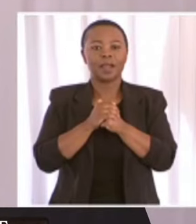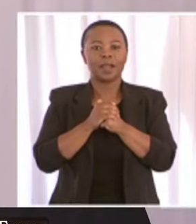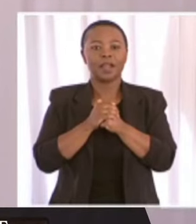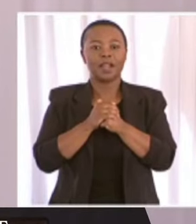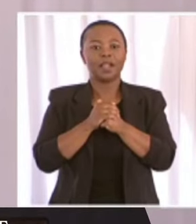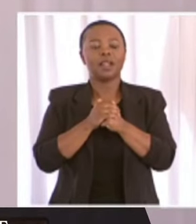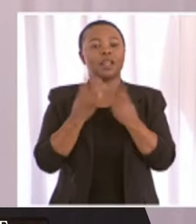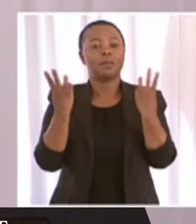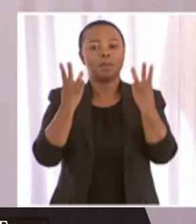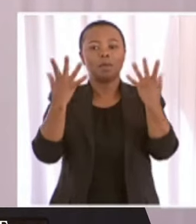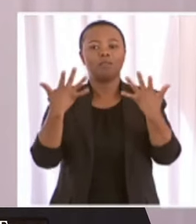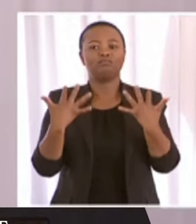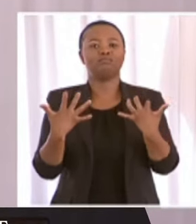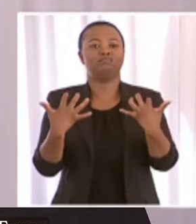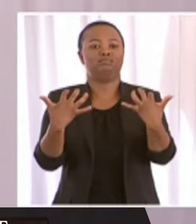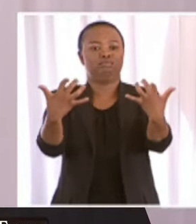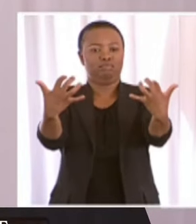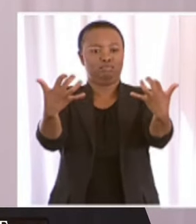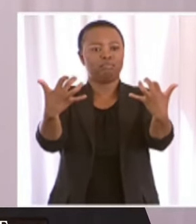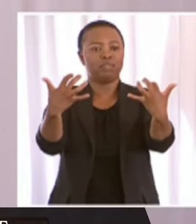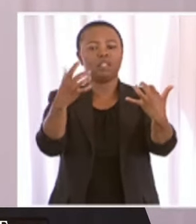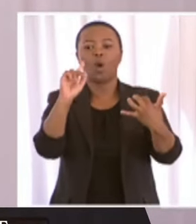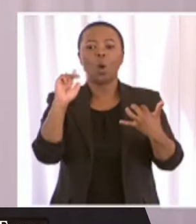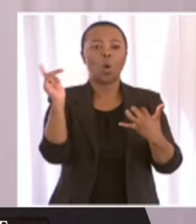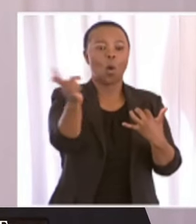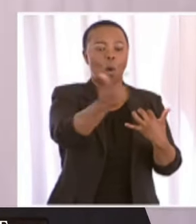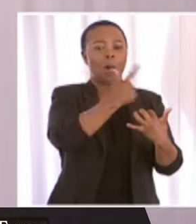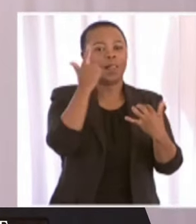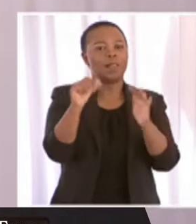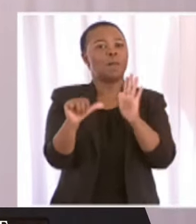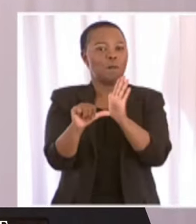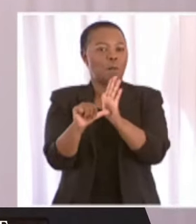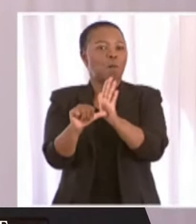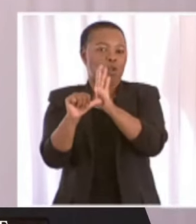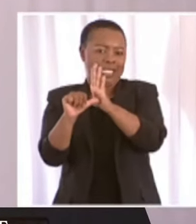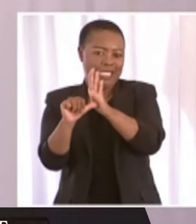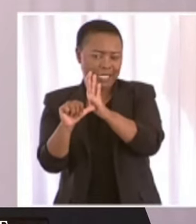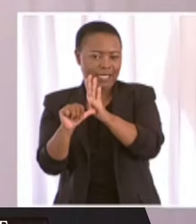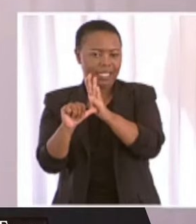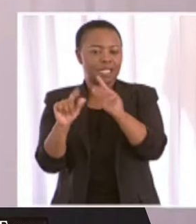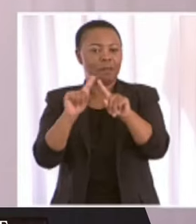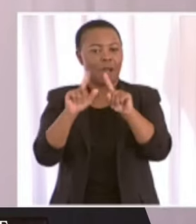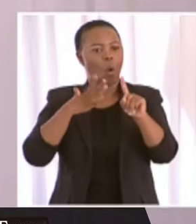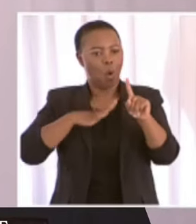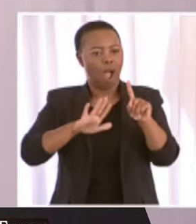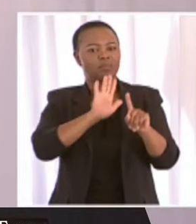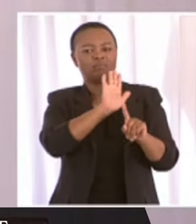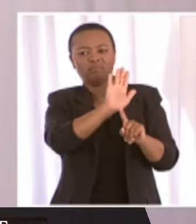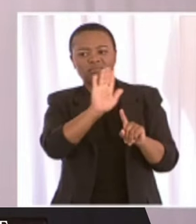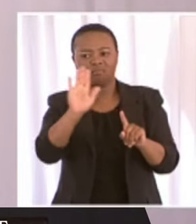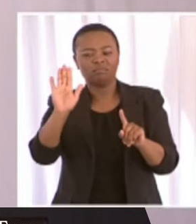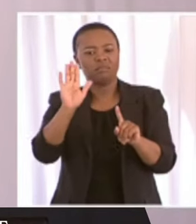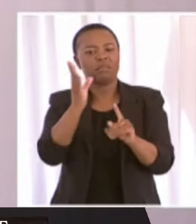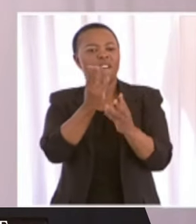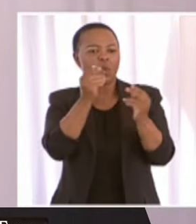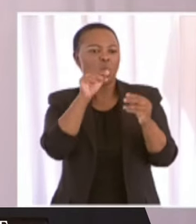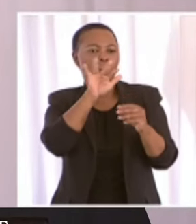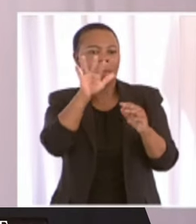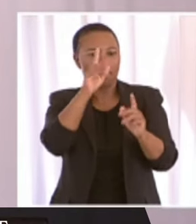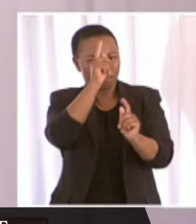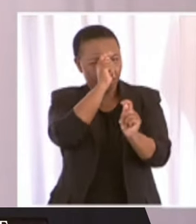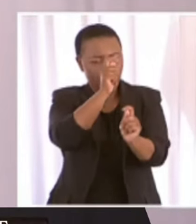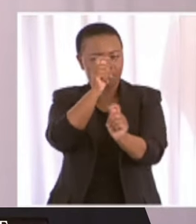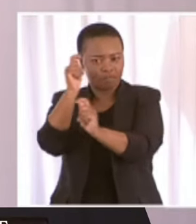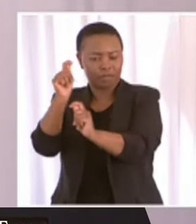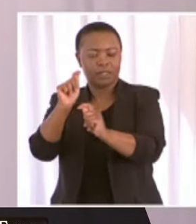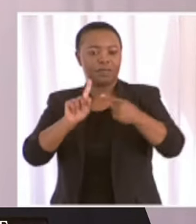in the audience today, and everybody is very important, but I'm going to acknowledge a few people. So let me start with